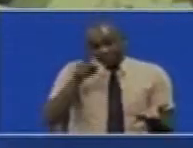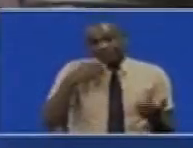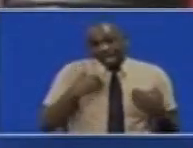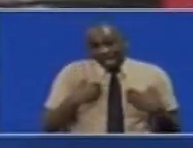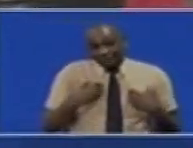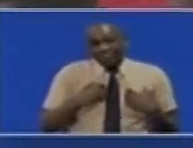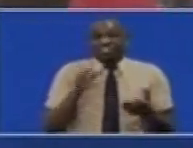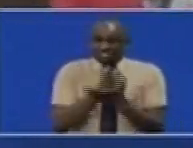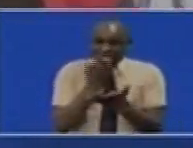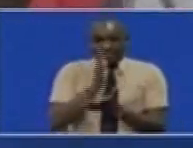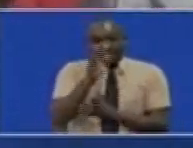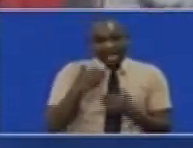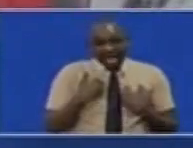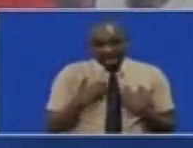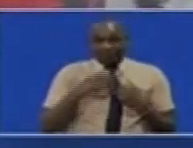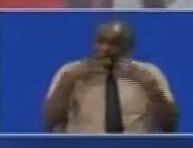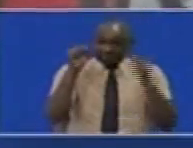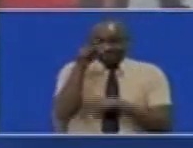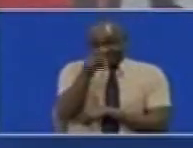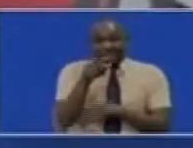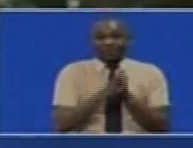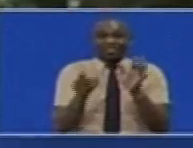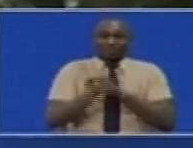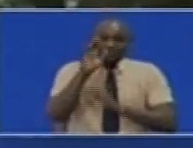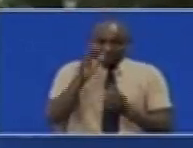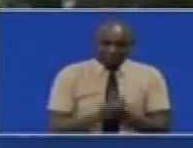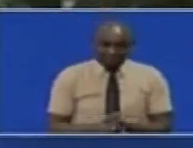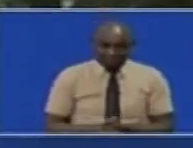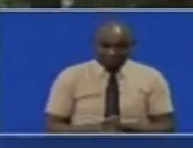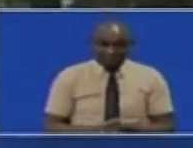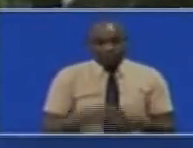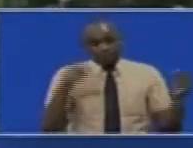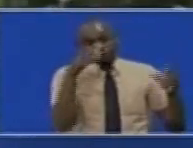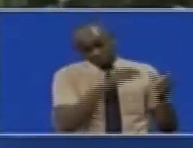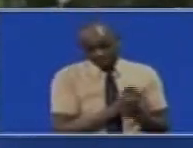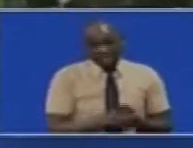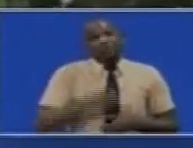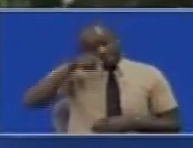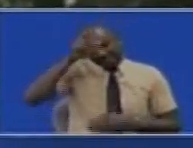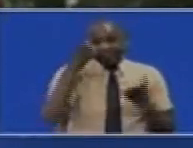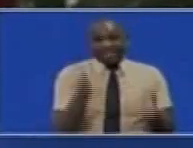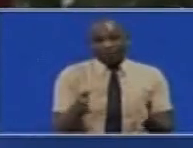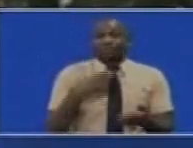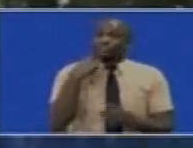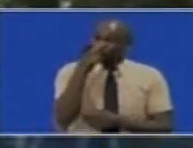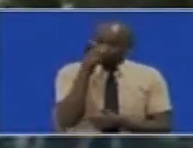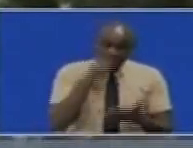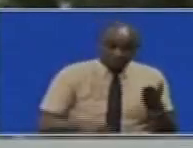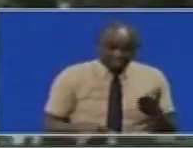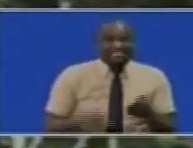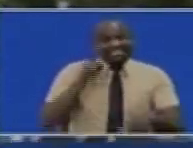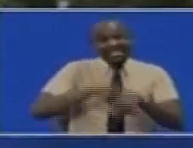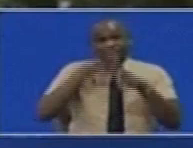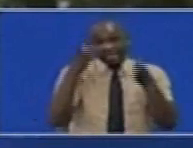its fair share of the flak from the president and his deputy. Safari hii, kwa sababu nyinyi, nimewaambia, safari